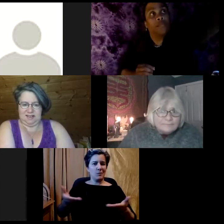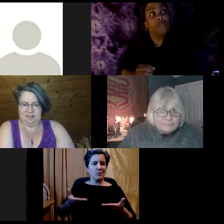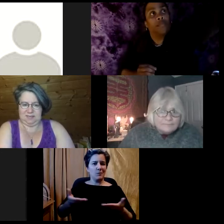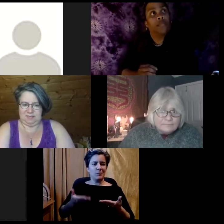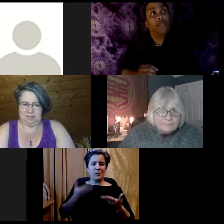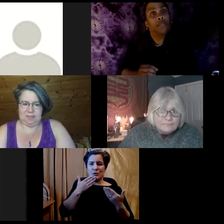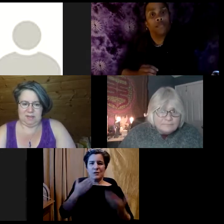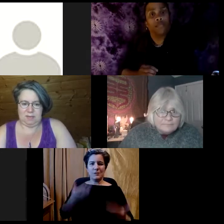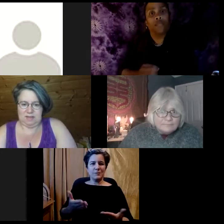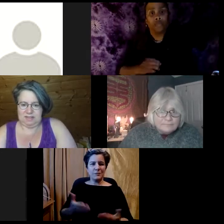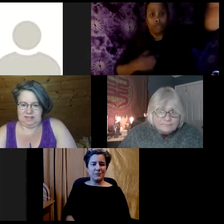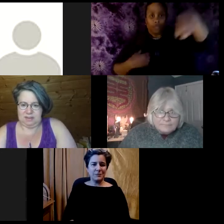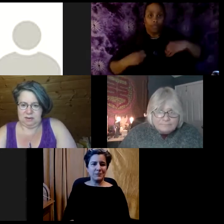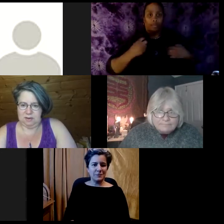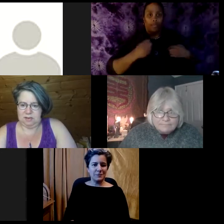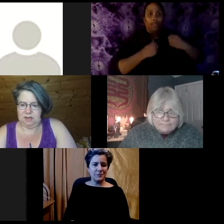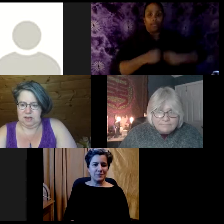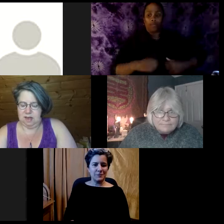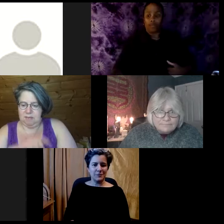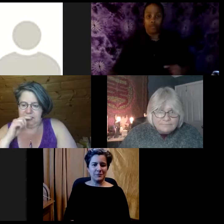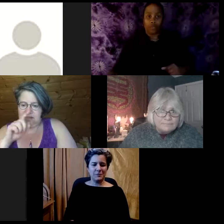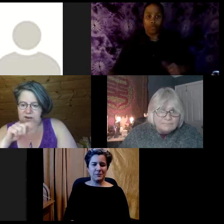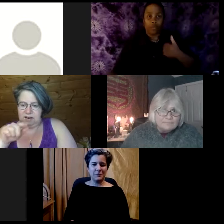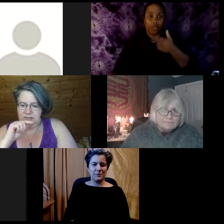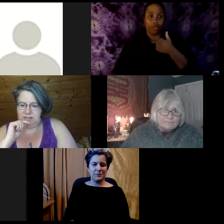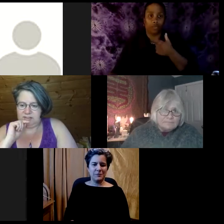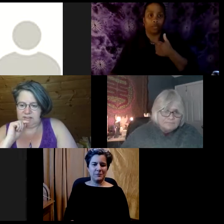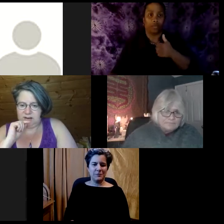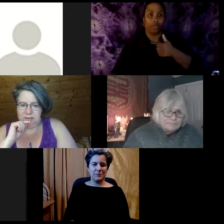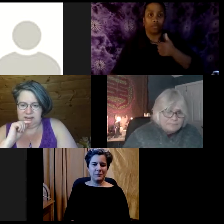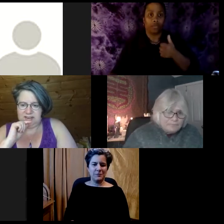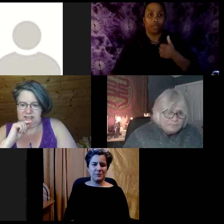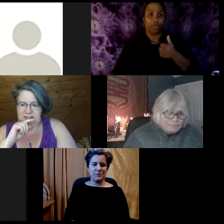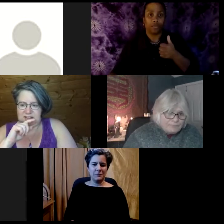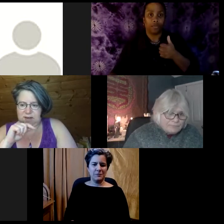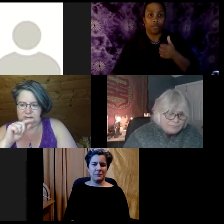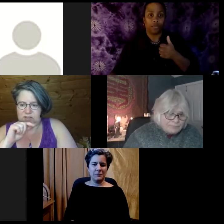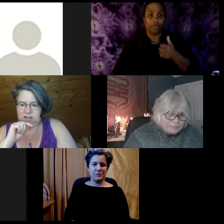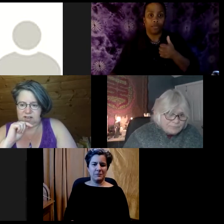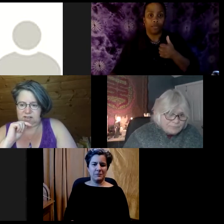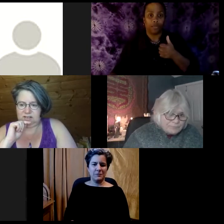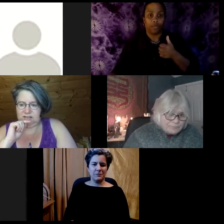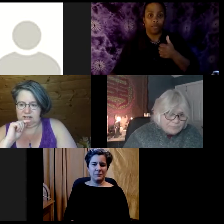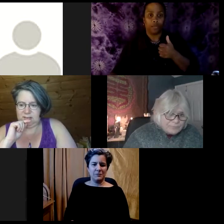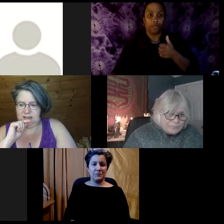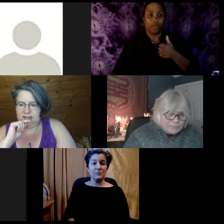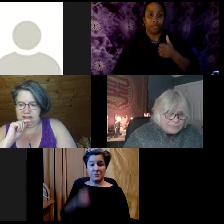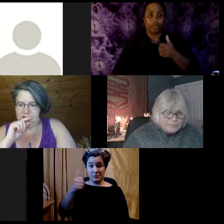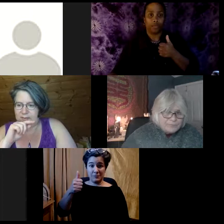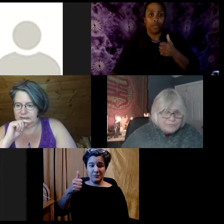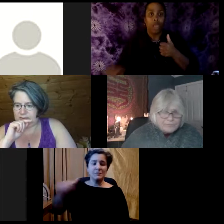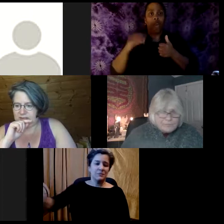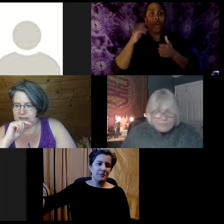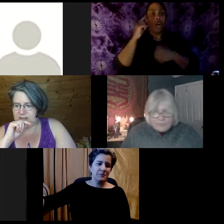All right. Well, let's see. So maybe let's go around first and say if anyone has anything else about root chakra, about